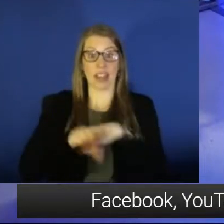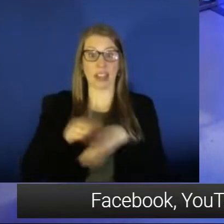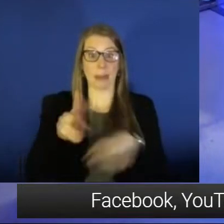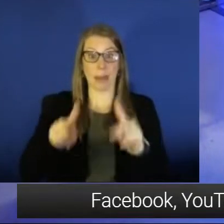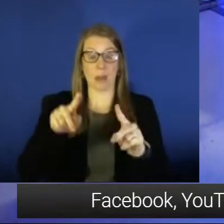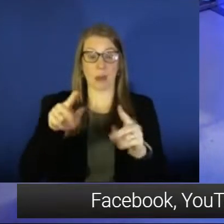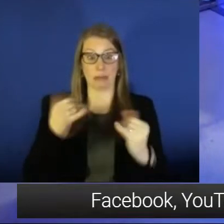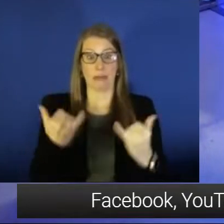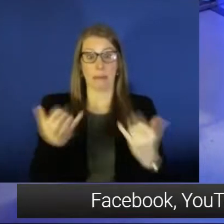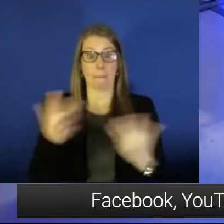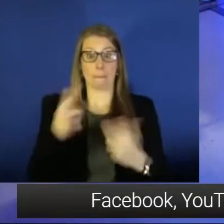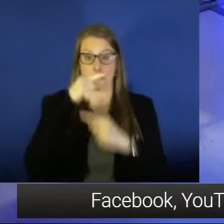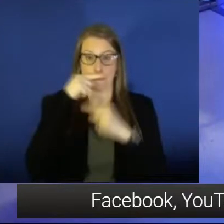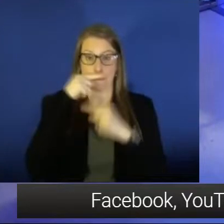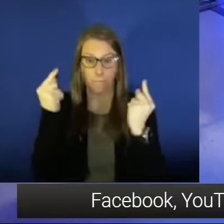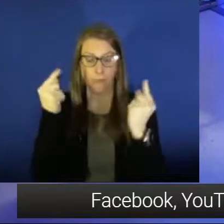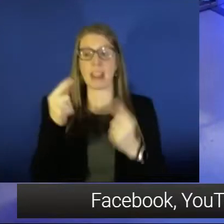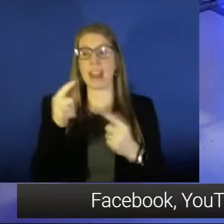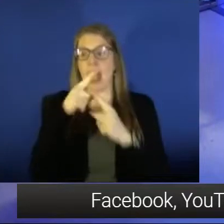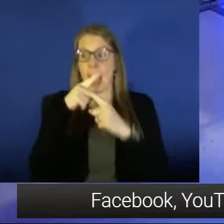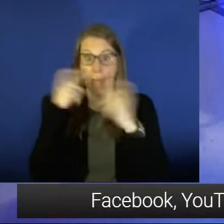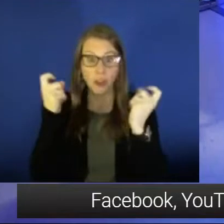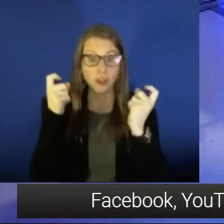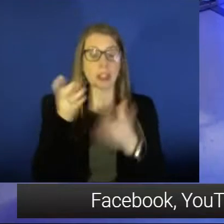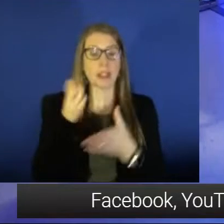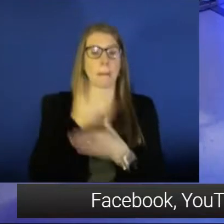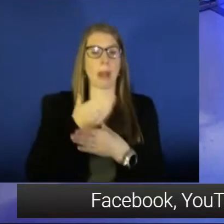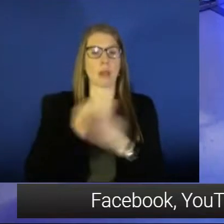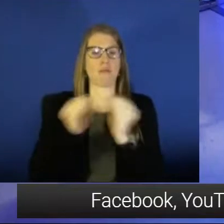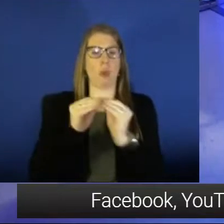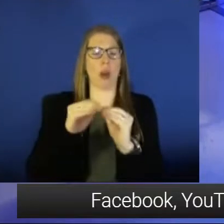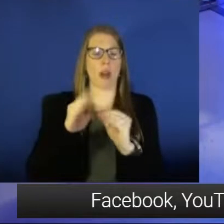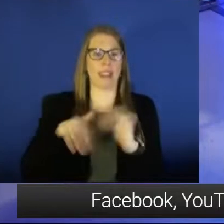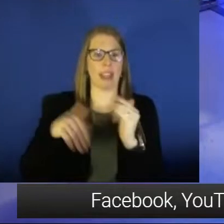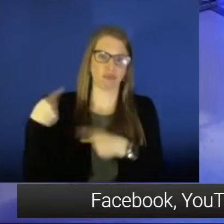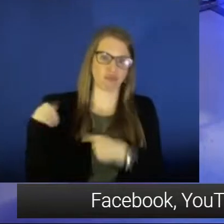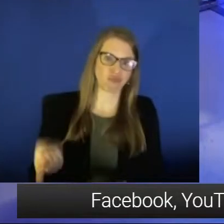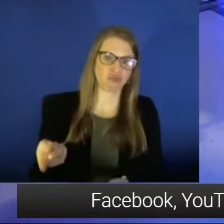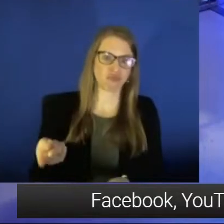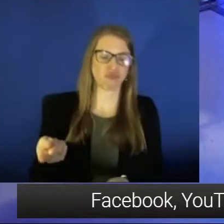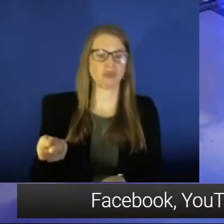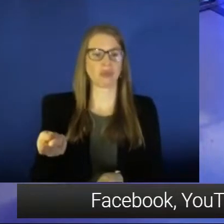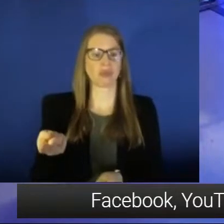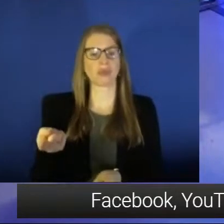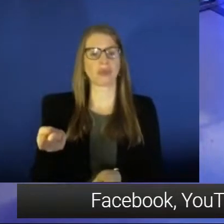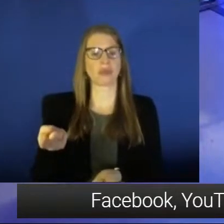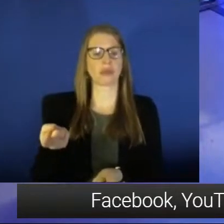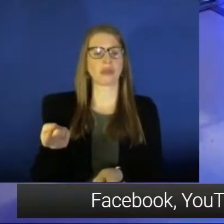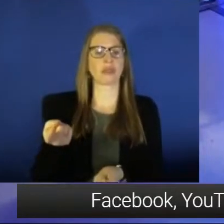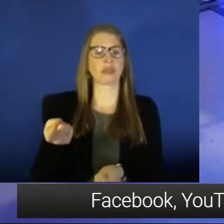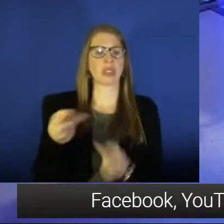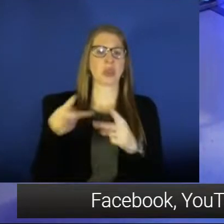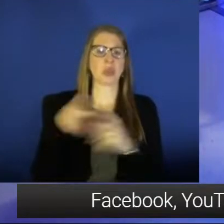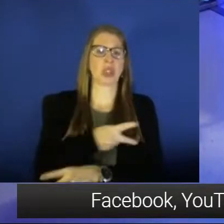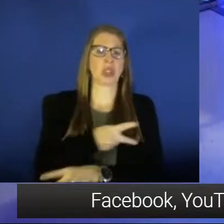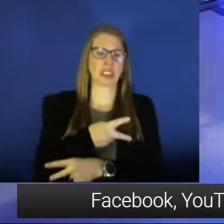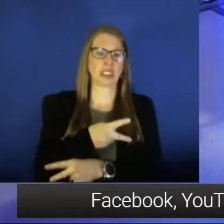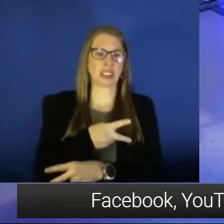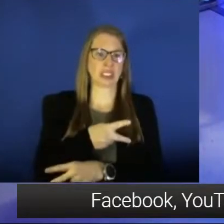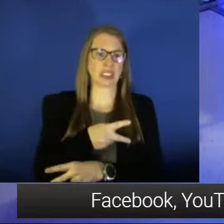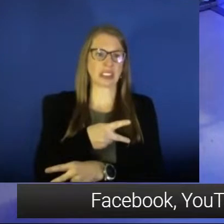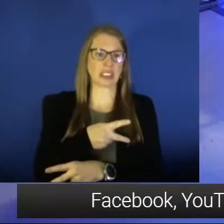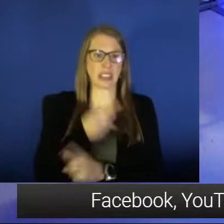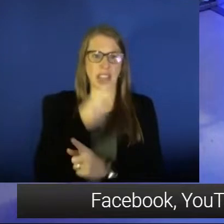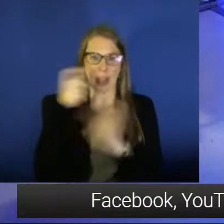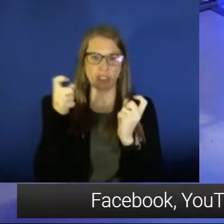like our allergies are bothering us more than it has in the past? Is it just, we always say this is the worst allergy season, guys, but